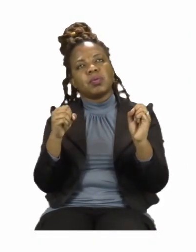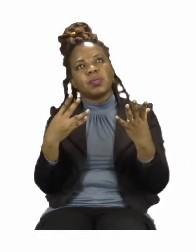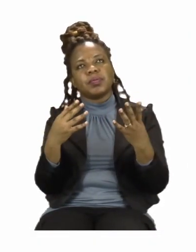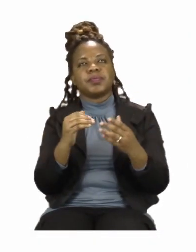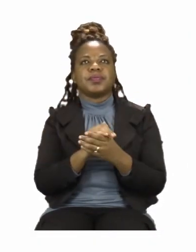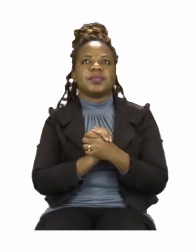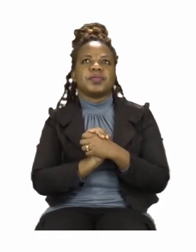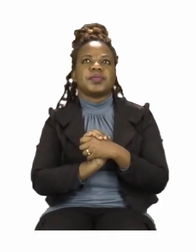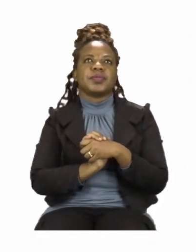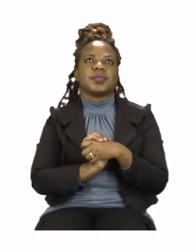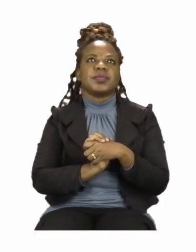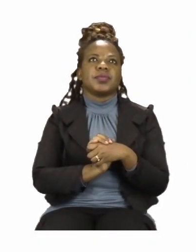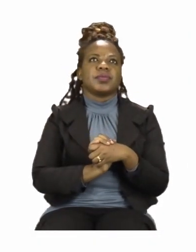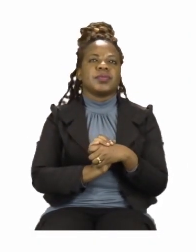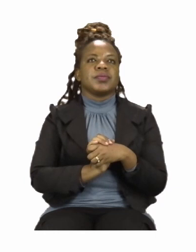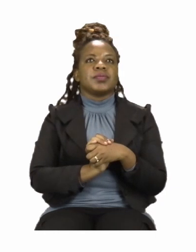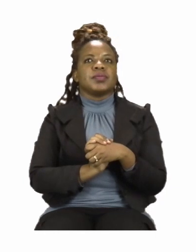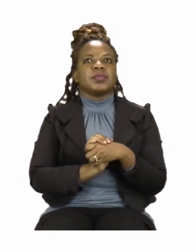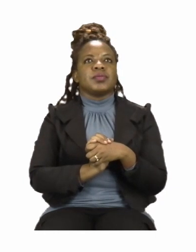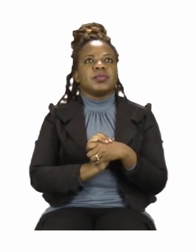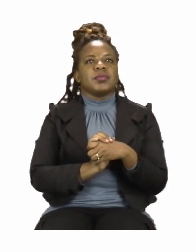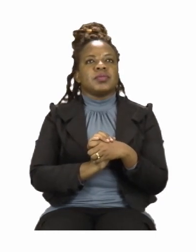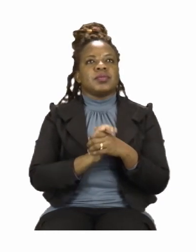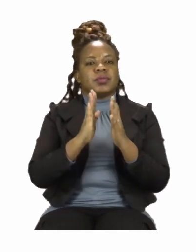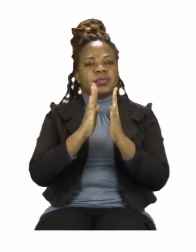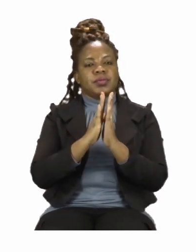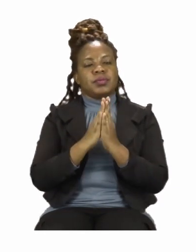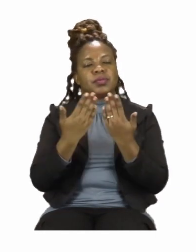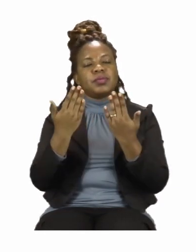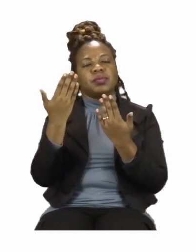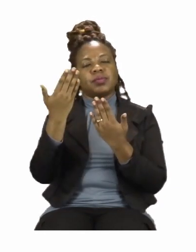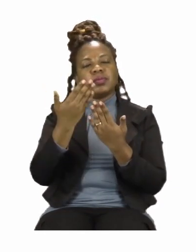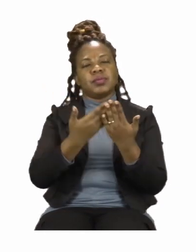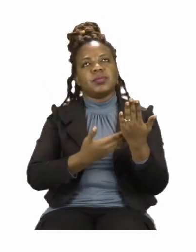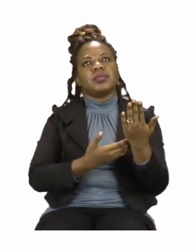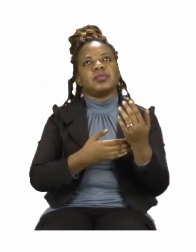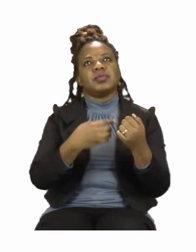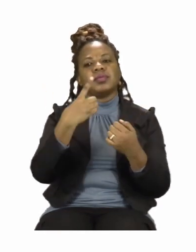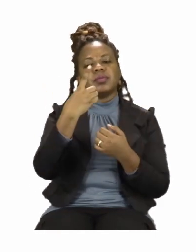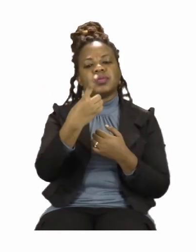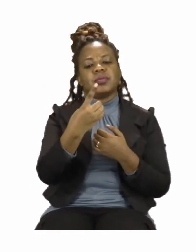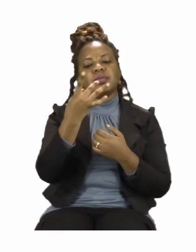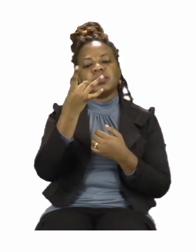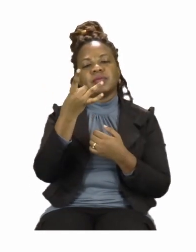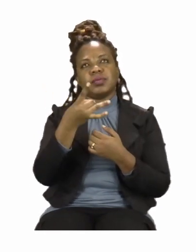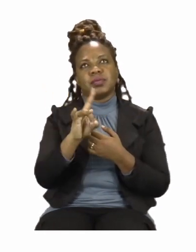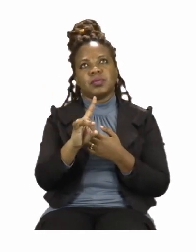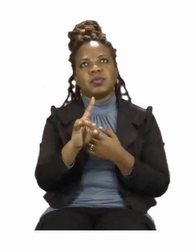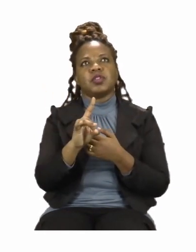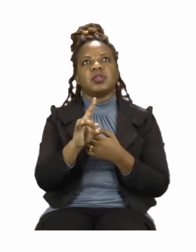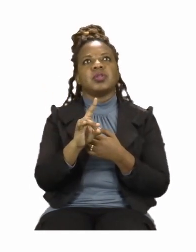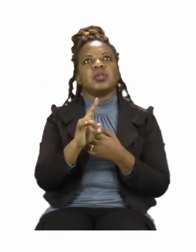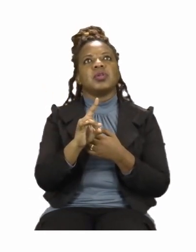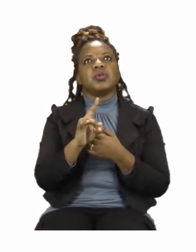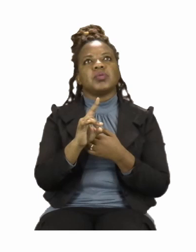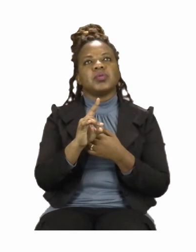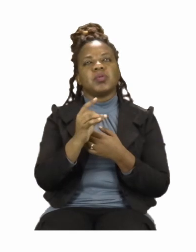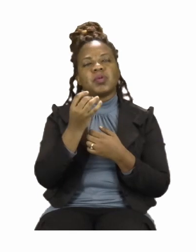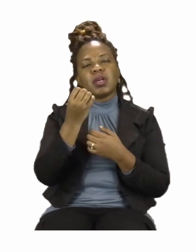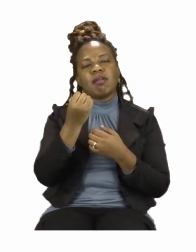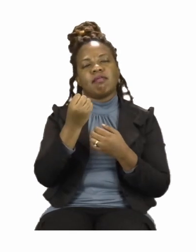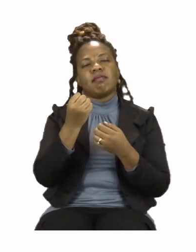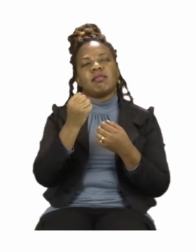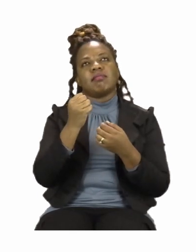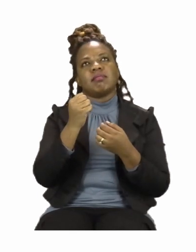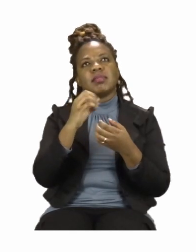in our missing numbers. Now with the missing numbers, I know you already know what to do. We